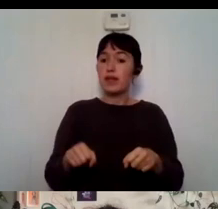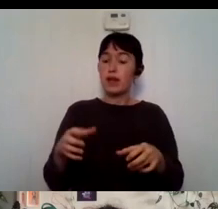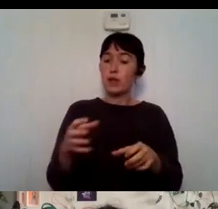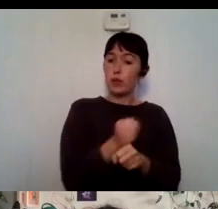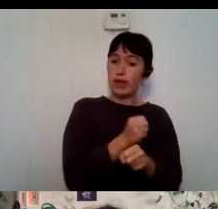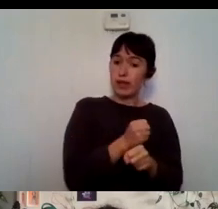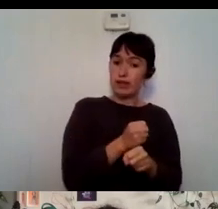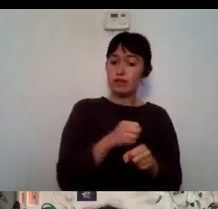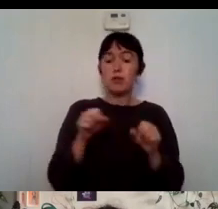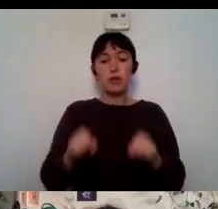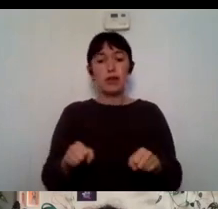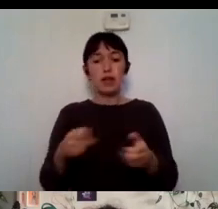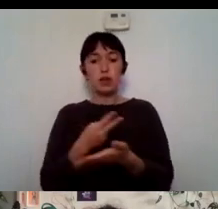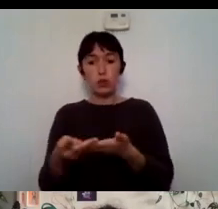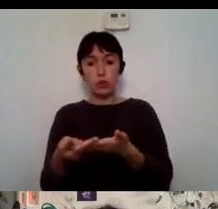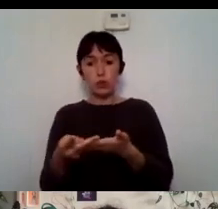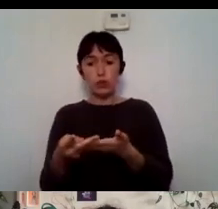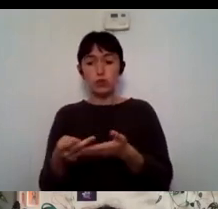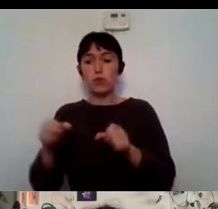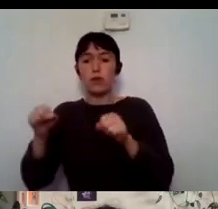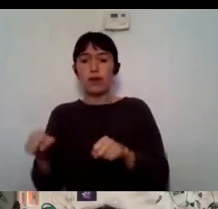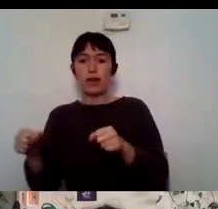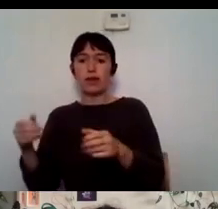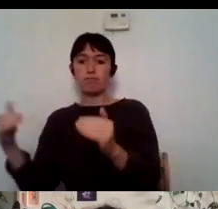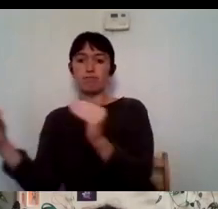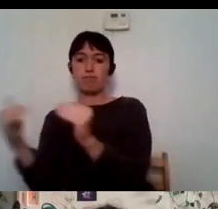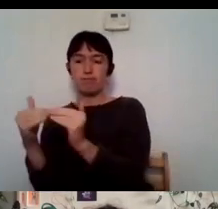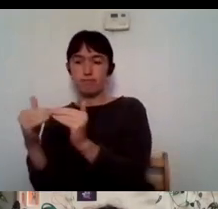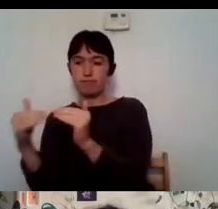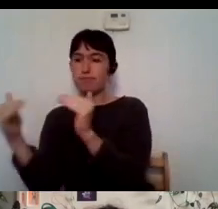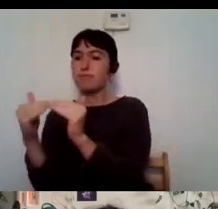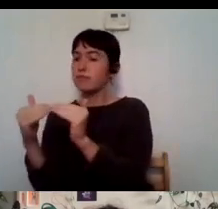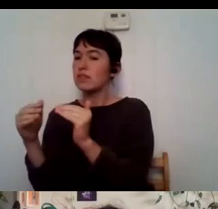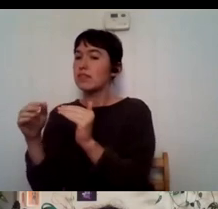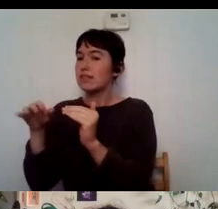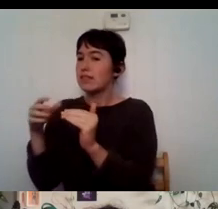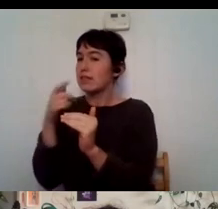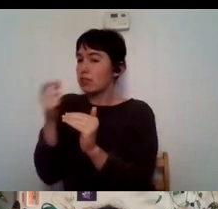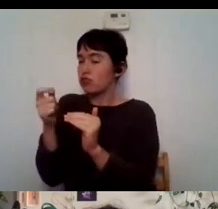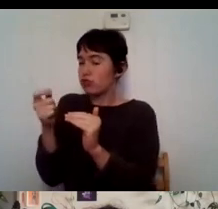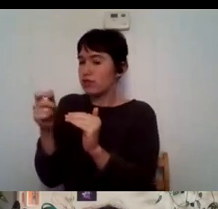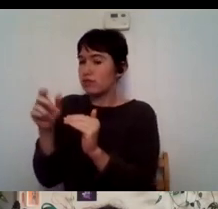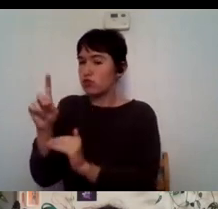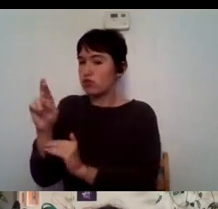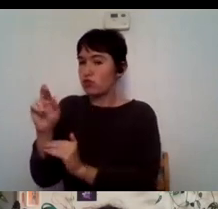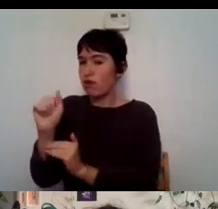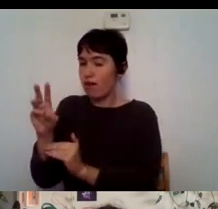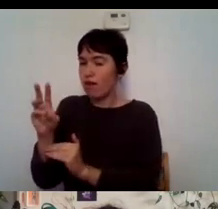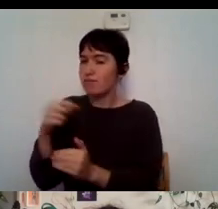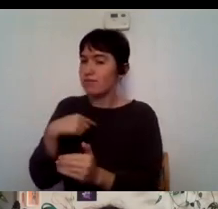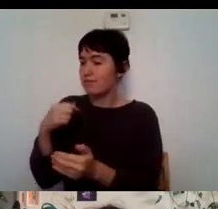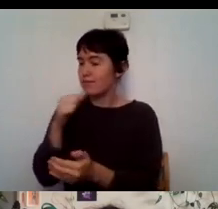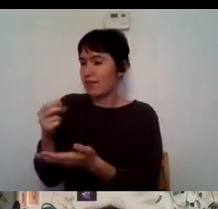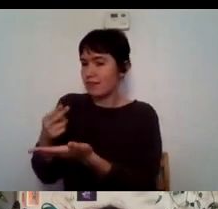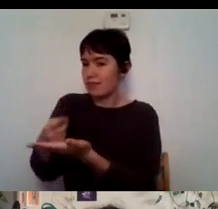can lose, or you can draw. And draws are really interesting, but I won't be talking about draws unless you ask me about them today.